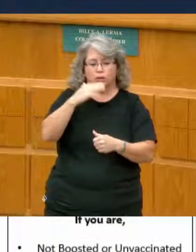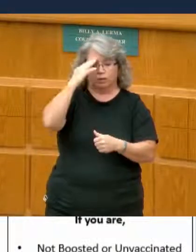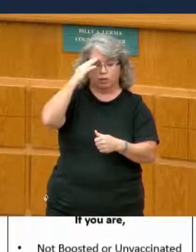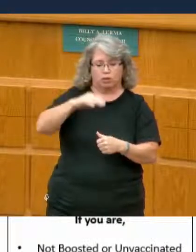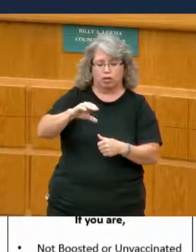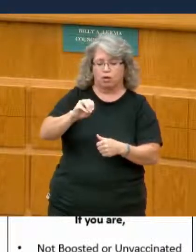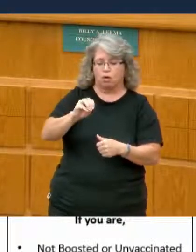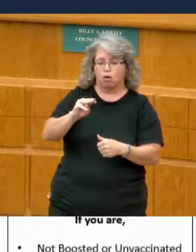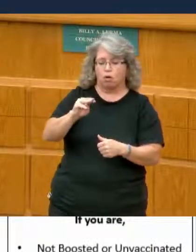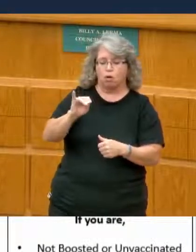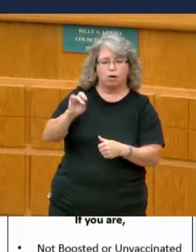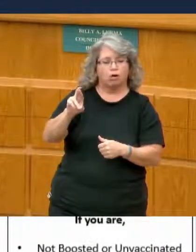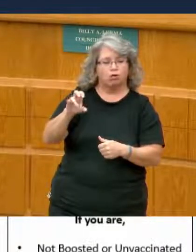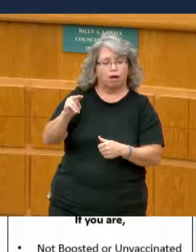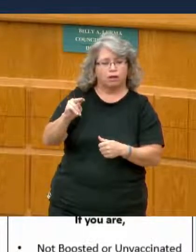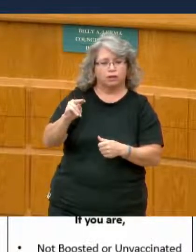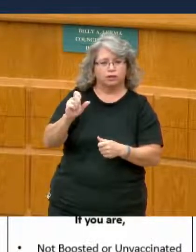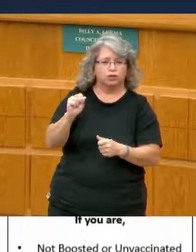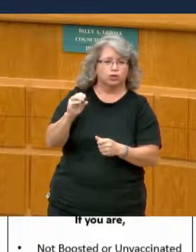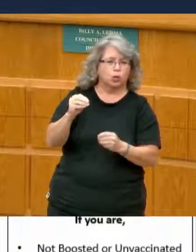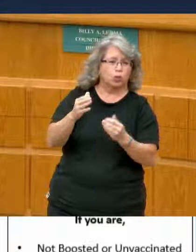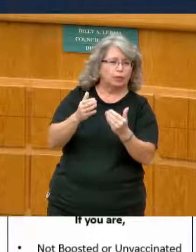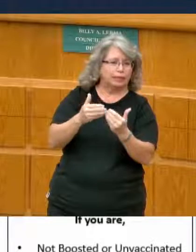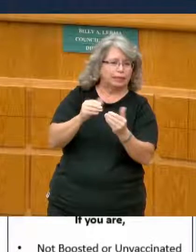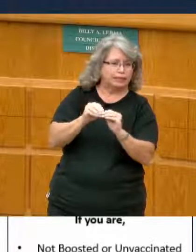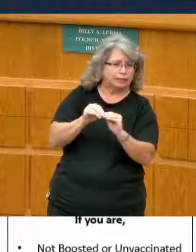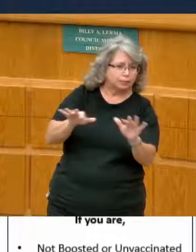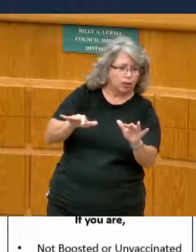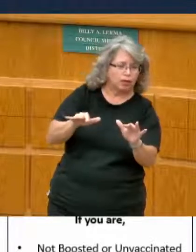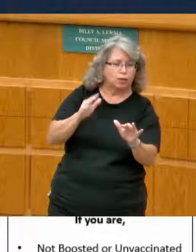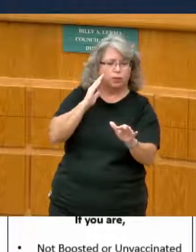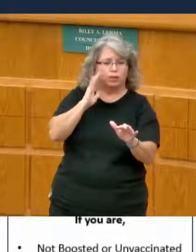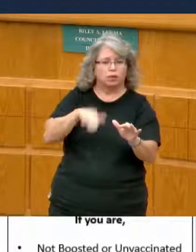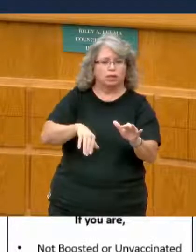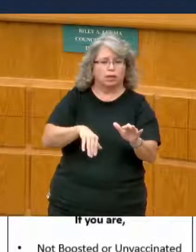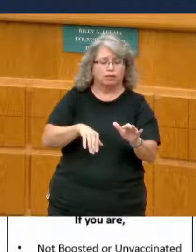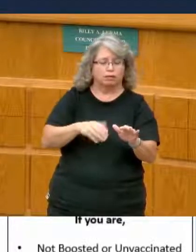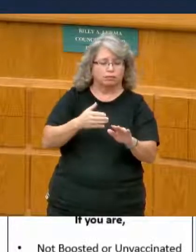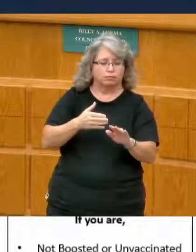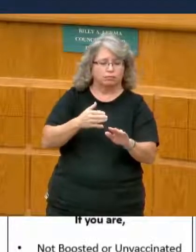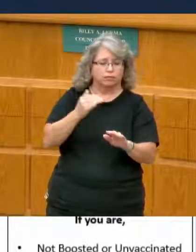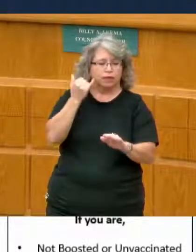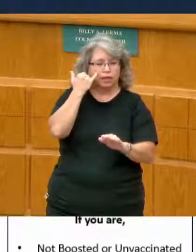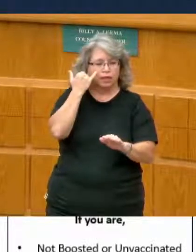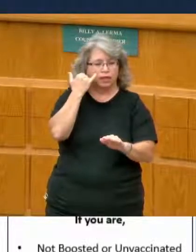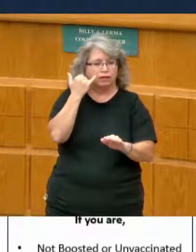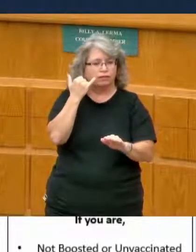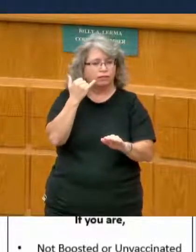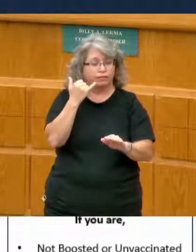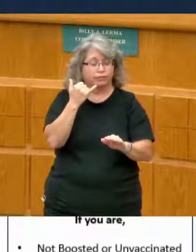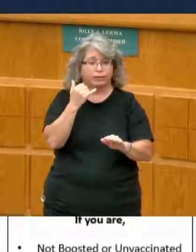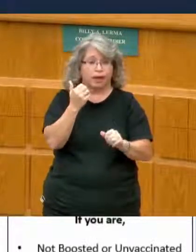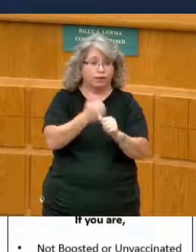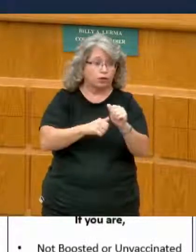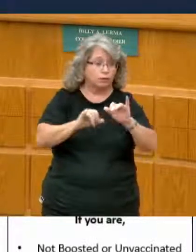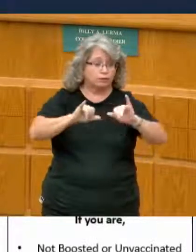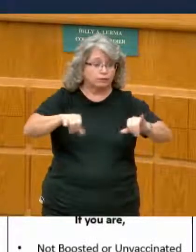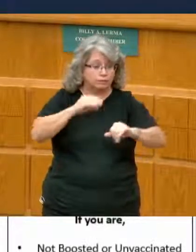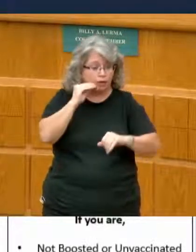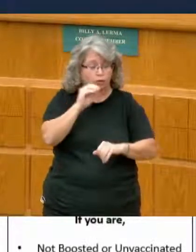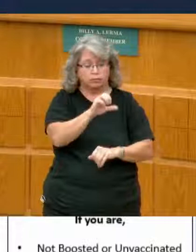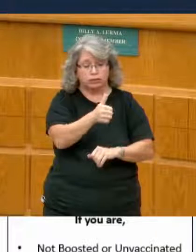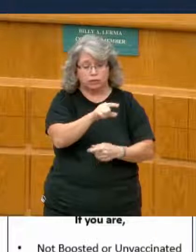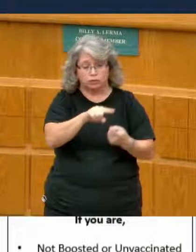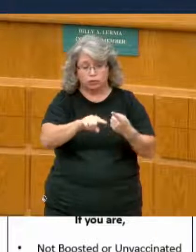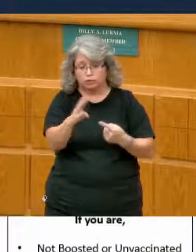so transmissible, we know that 10 days, 14 days, if you did that, everybody would be at home in isolation or in